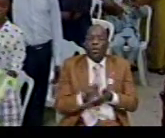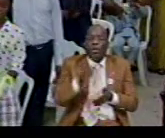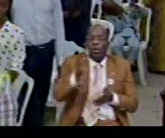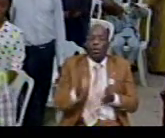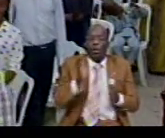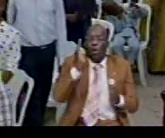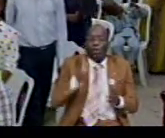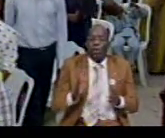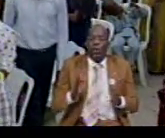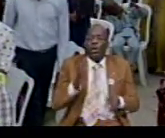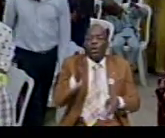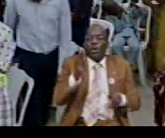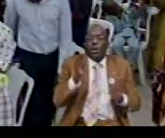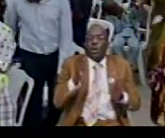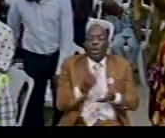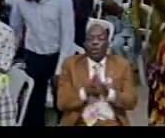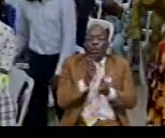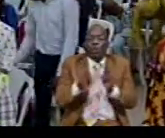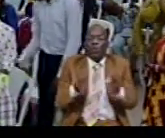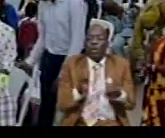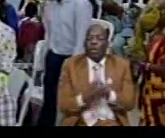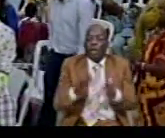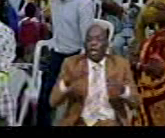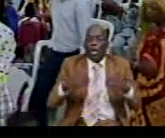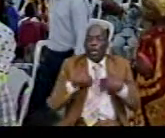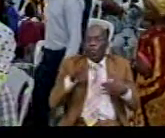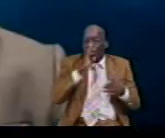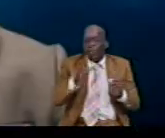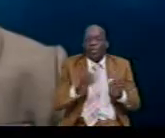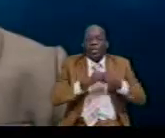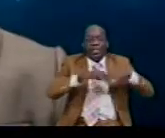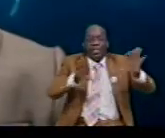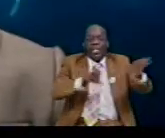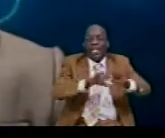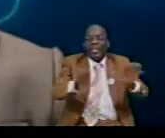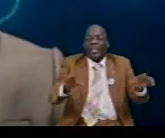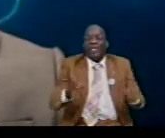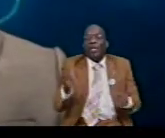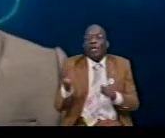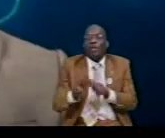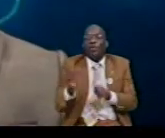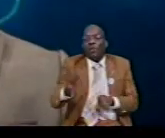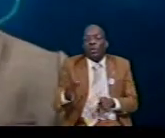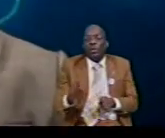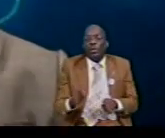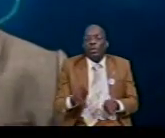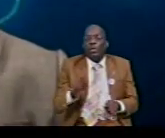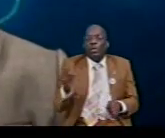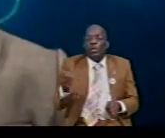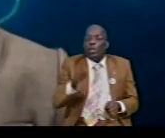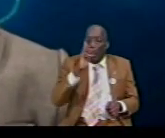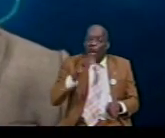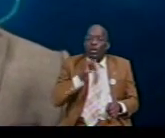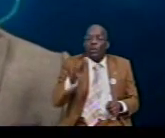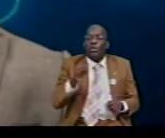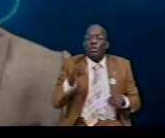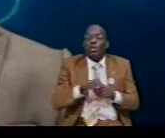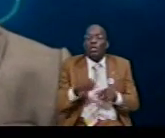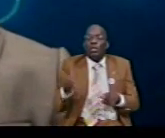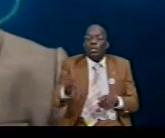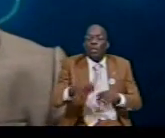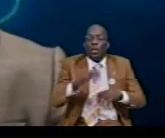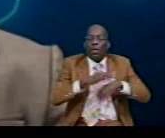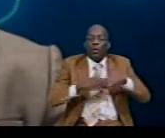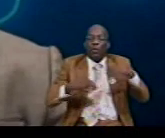maybe during this war or during this unrest in all this land. They are no more in their comfort zone, that God will help